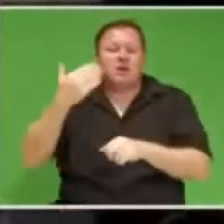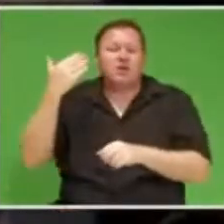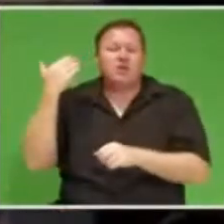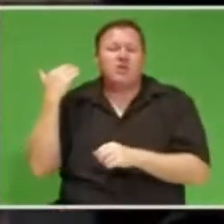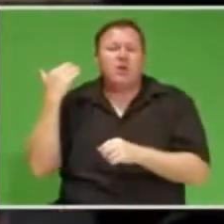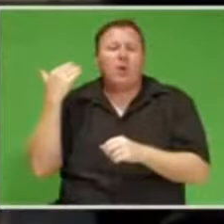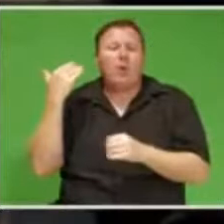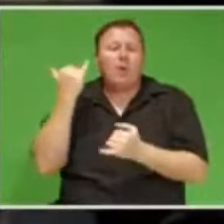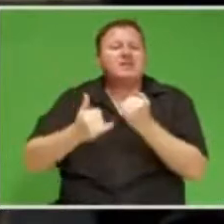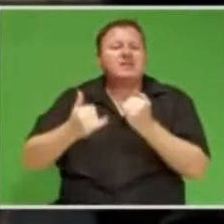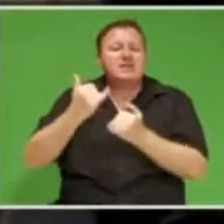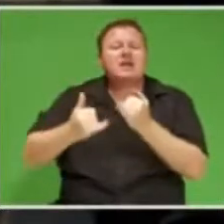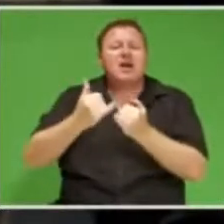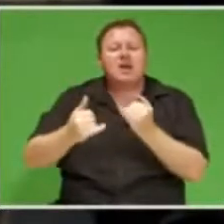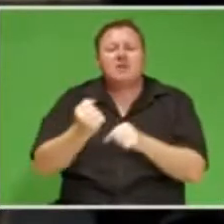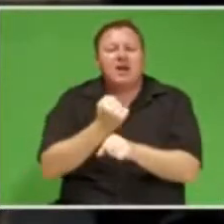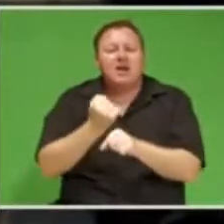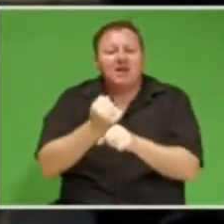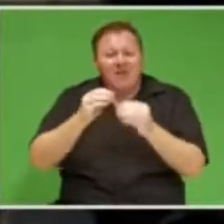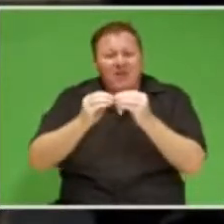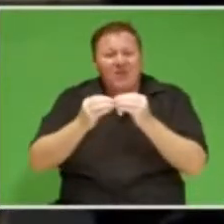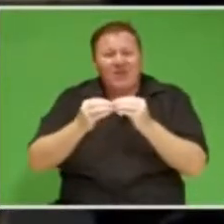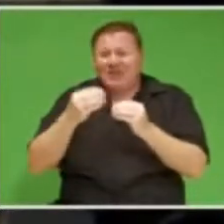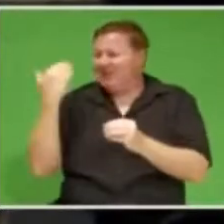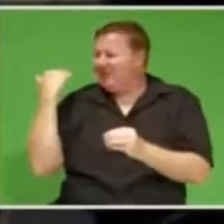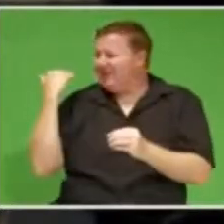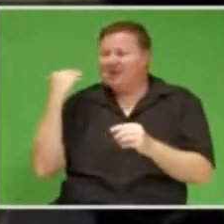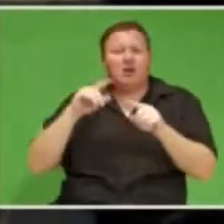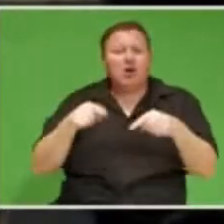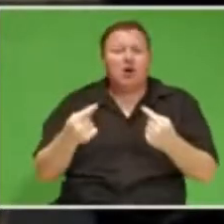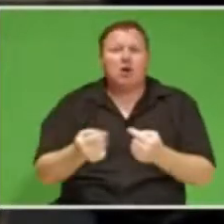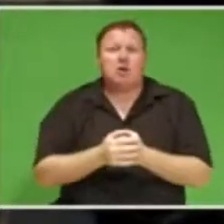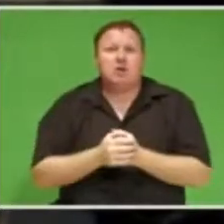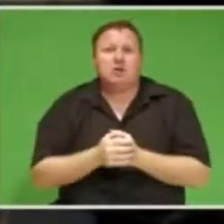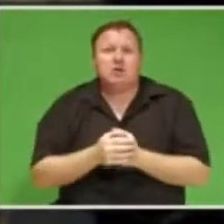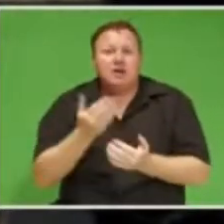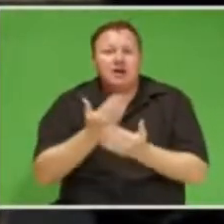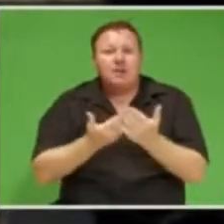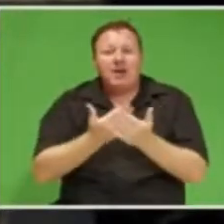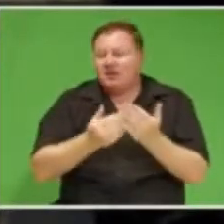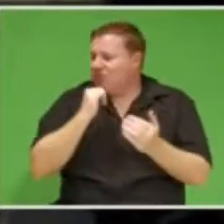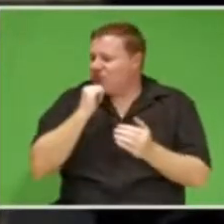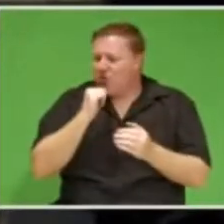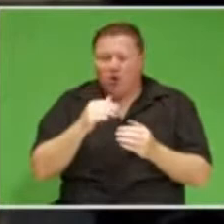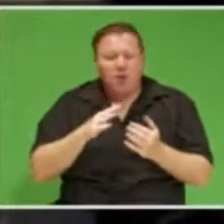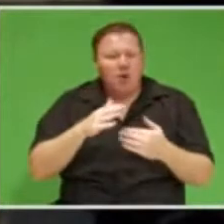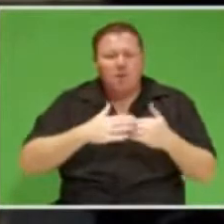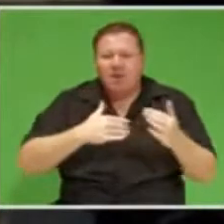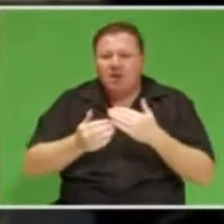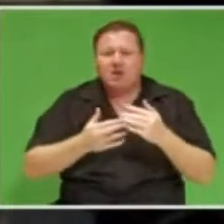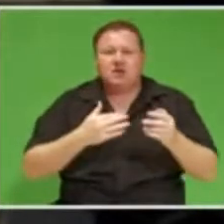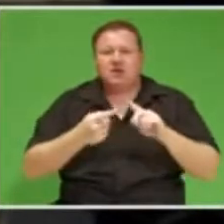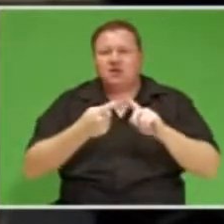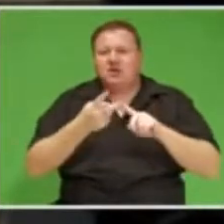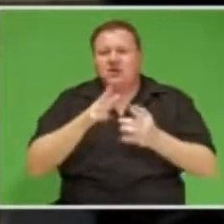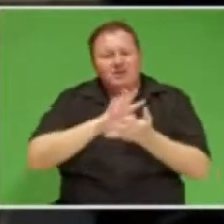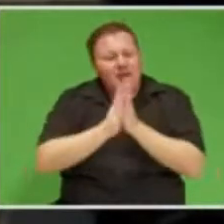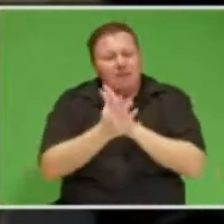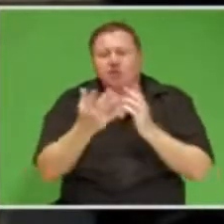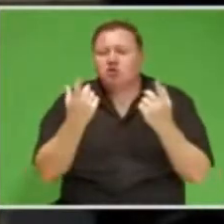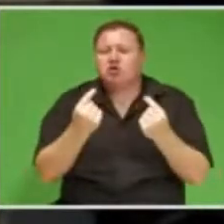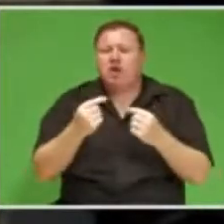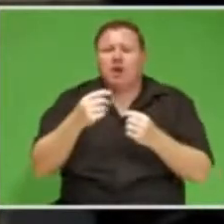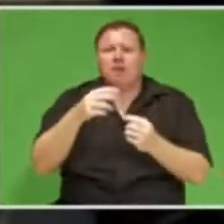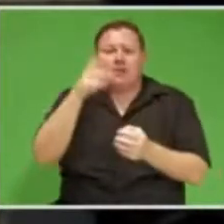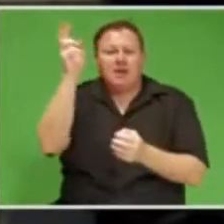the mistakes that were made in the past, the capacity that was not built, the damage that was done to our power plants